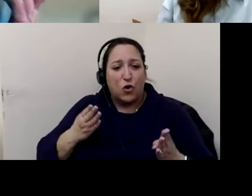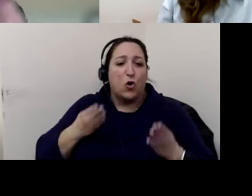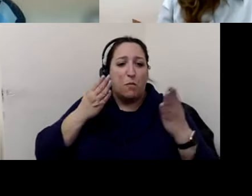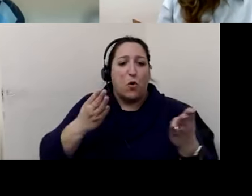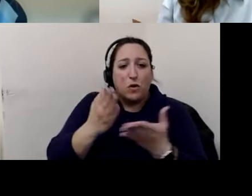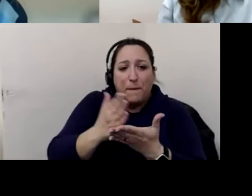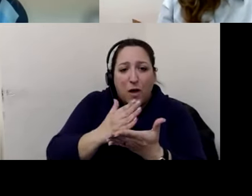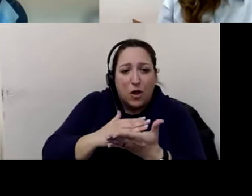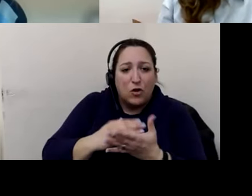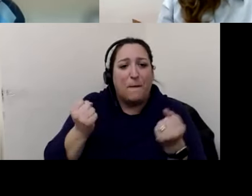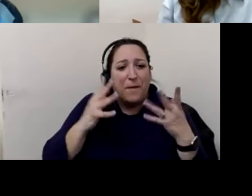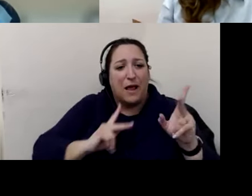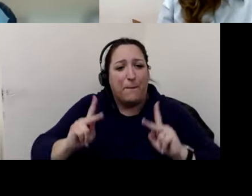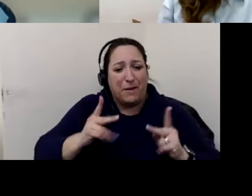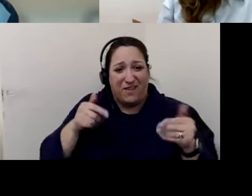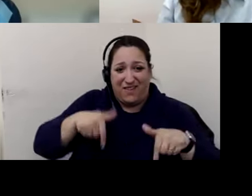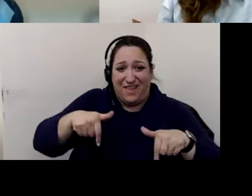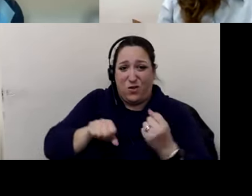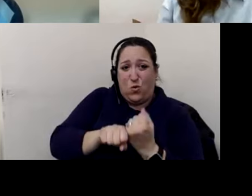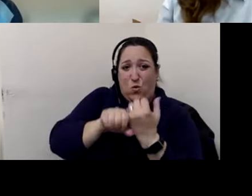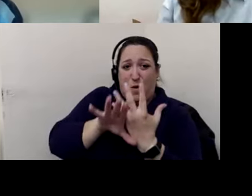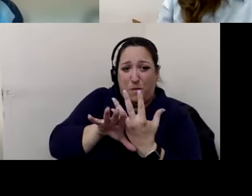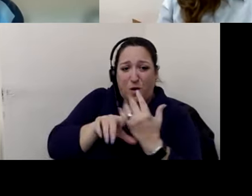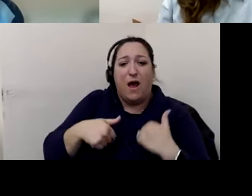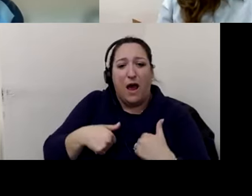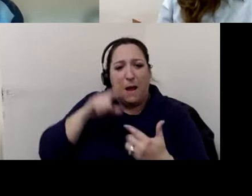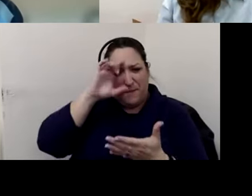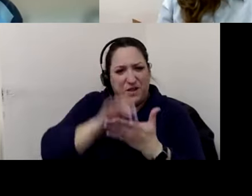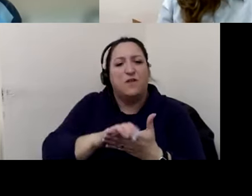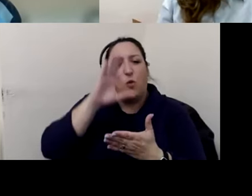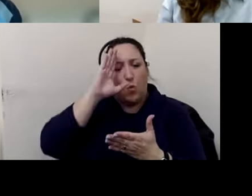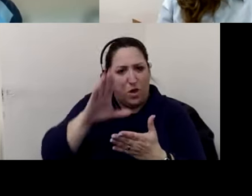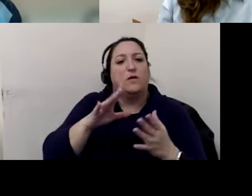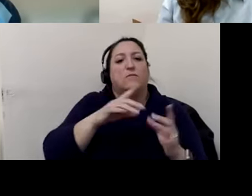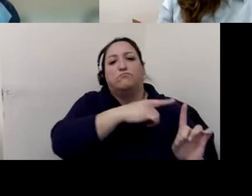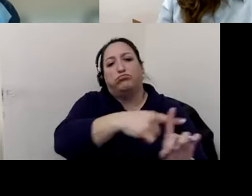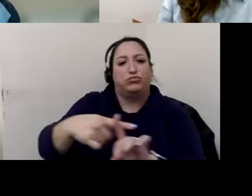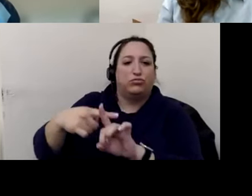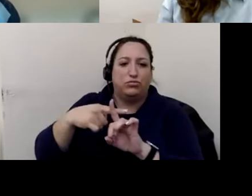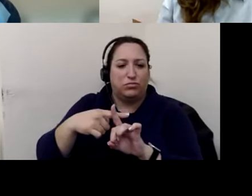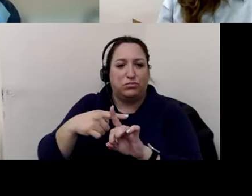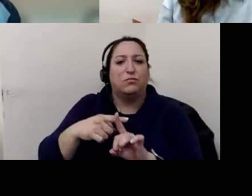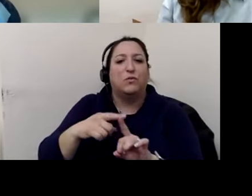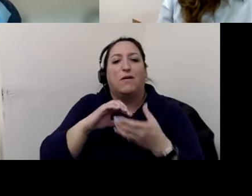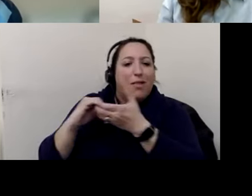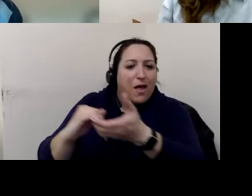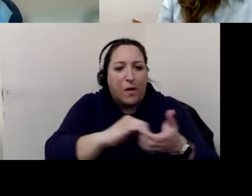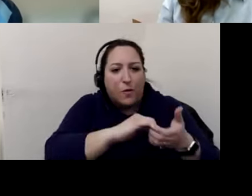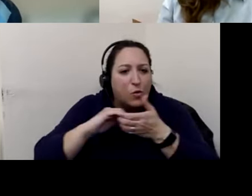budget and many people on this webinar, I believe we will get out of the storm. Collaboration, working